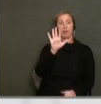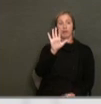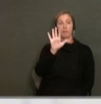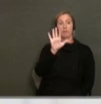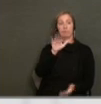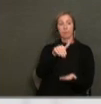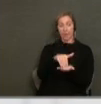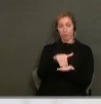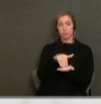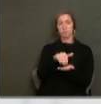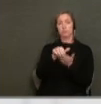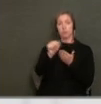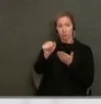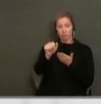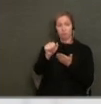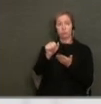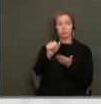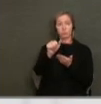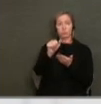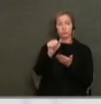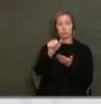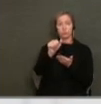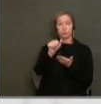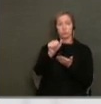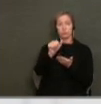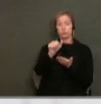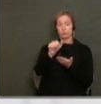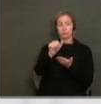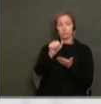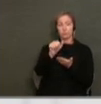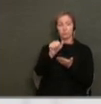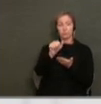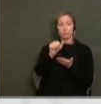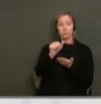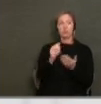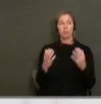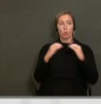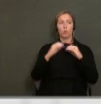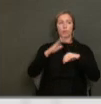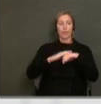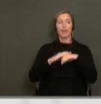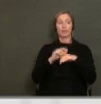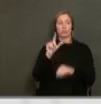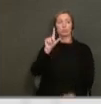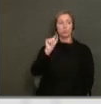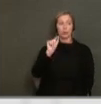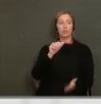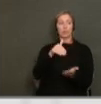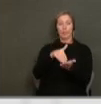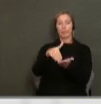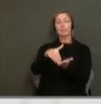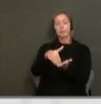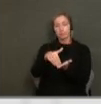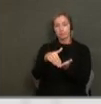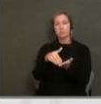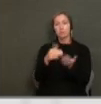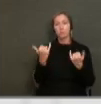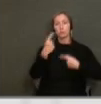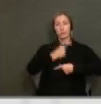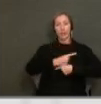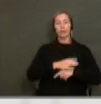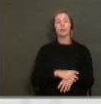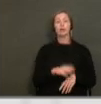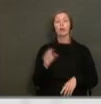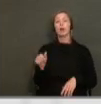2023. That's an increment of about $20 million from where we are today. Another area within the city